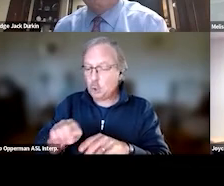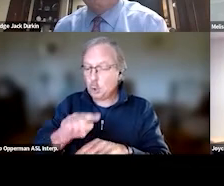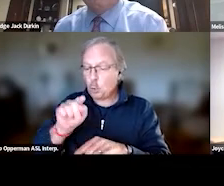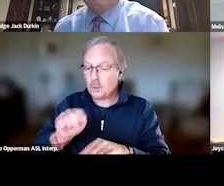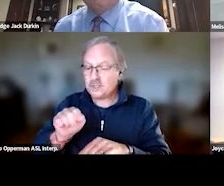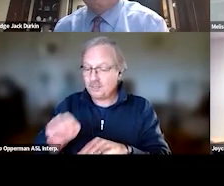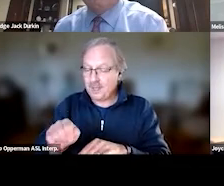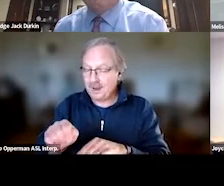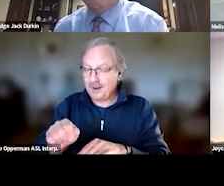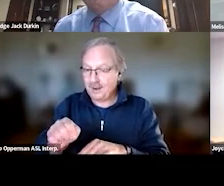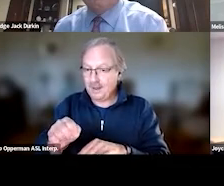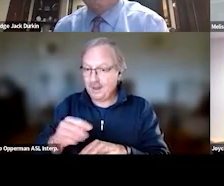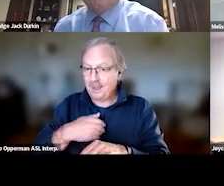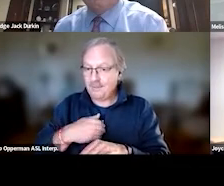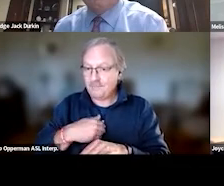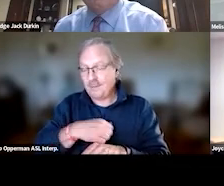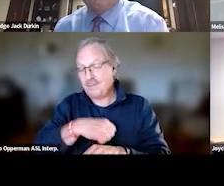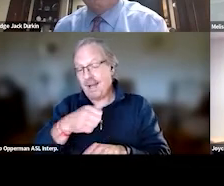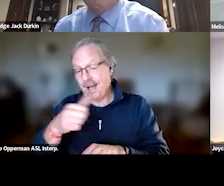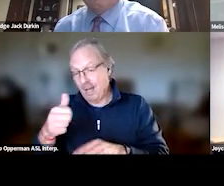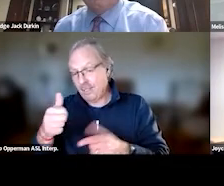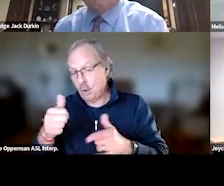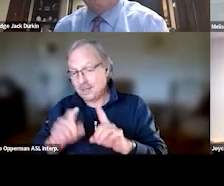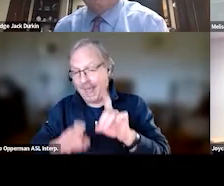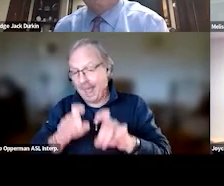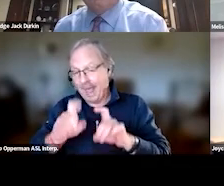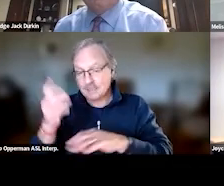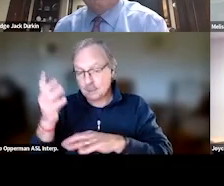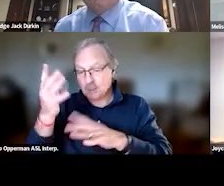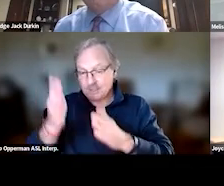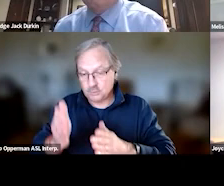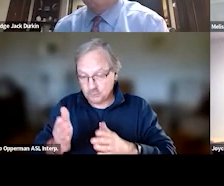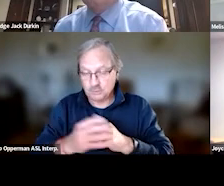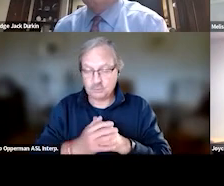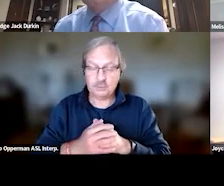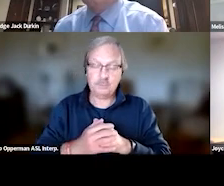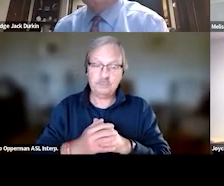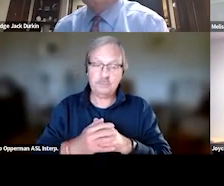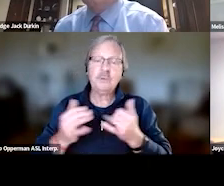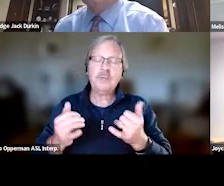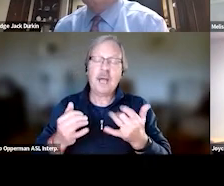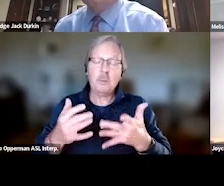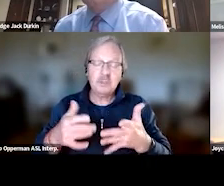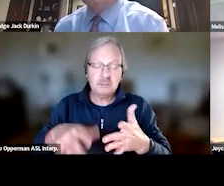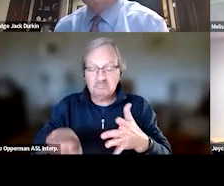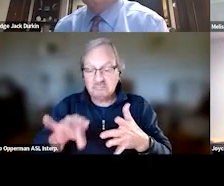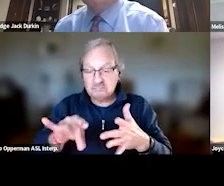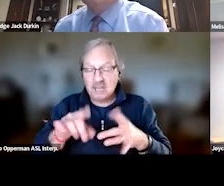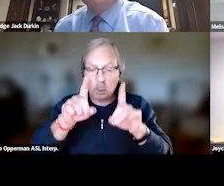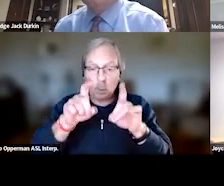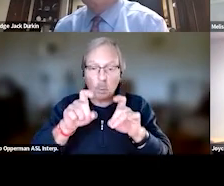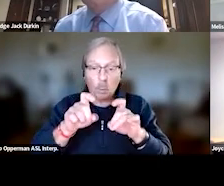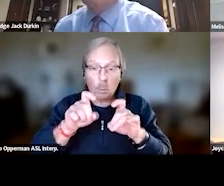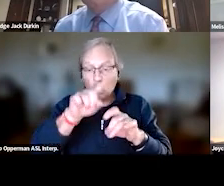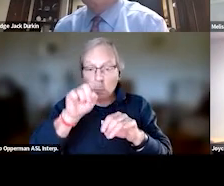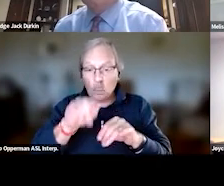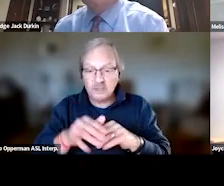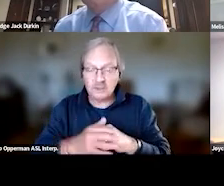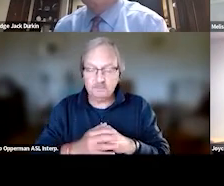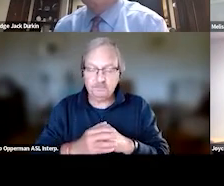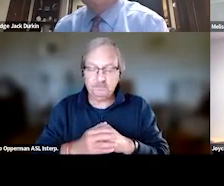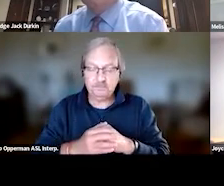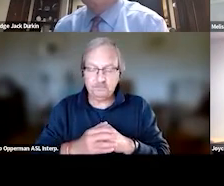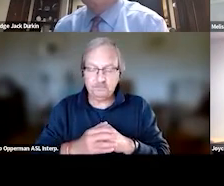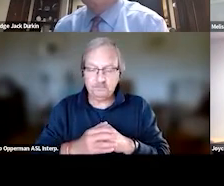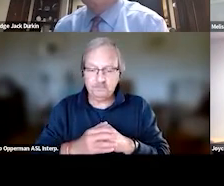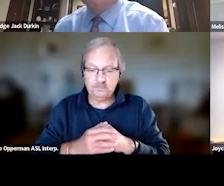you have something else to ask our presenters. And so we'll just dive in. Okay. So